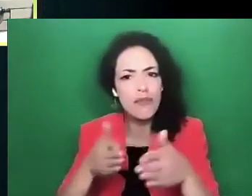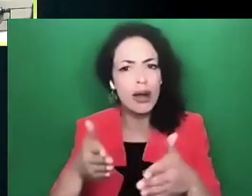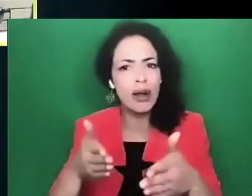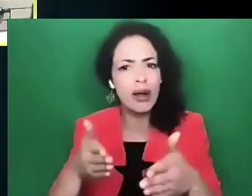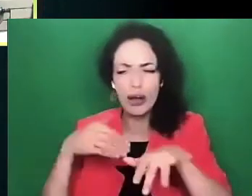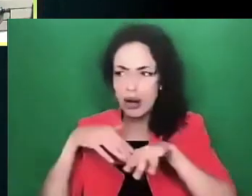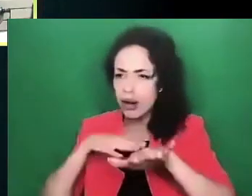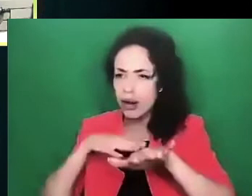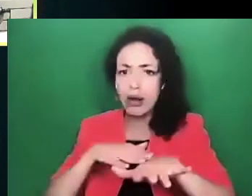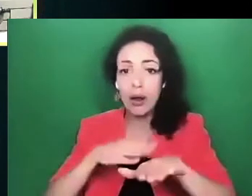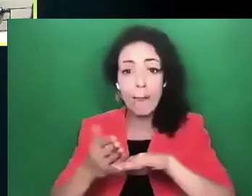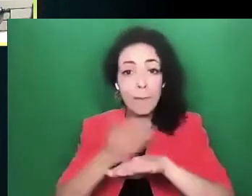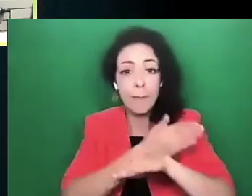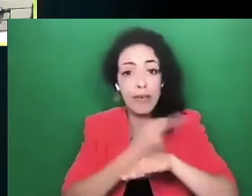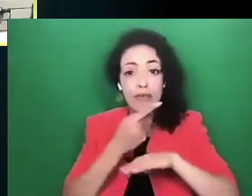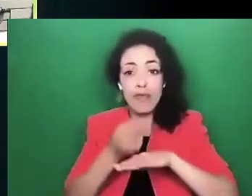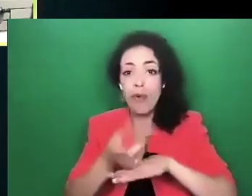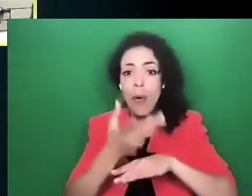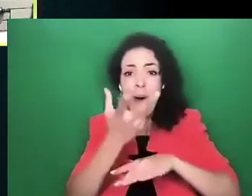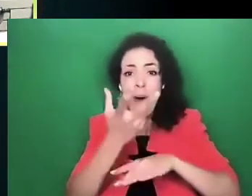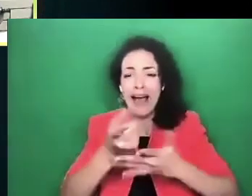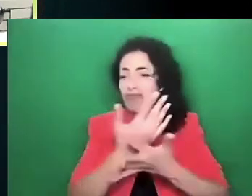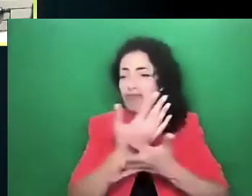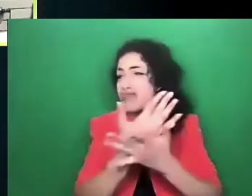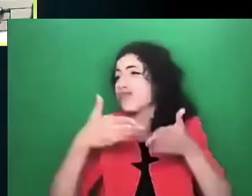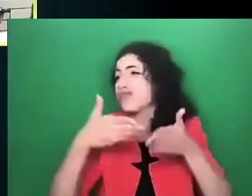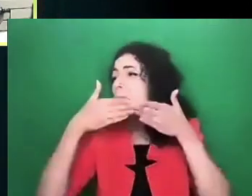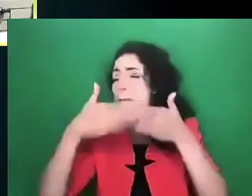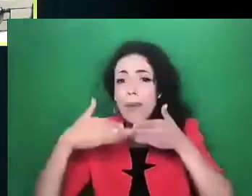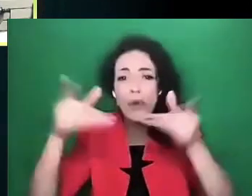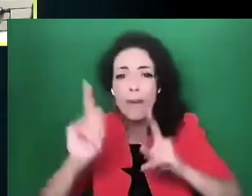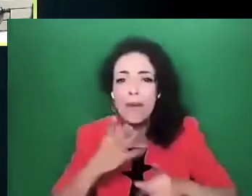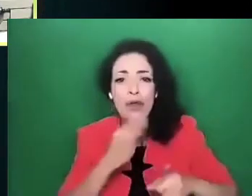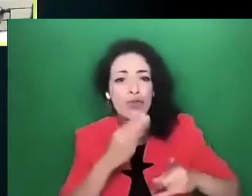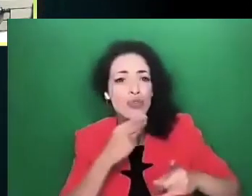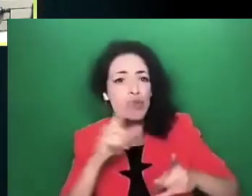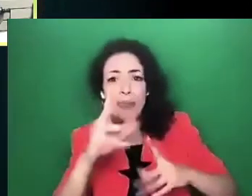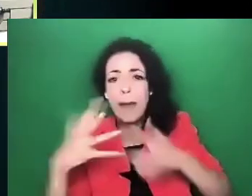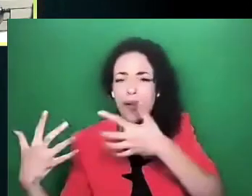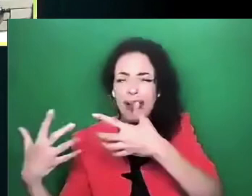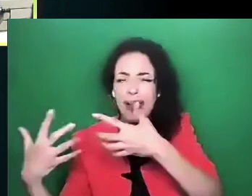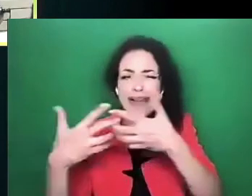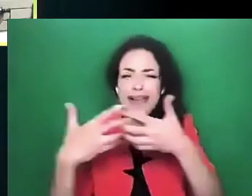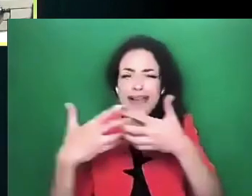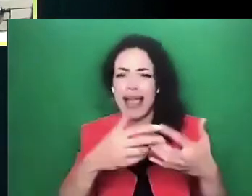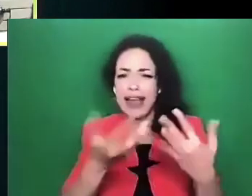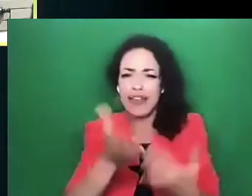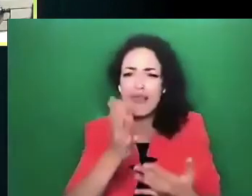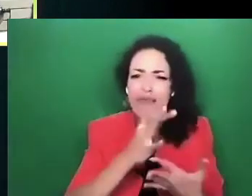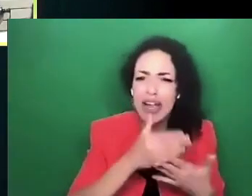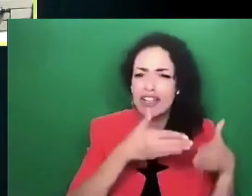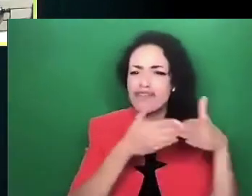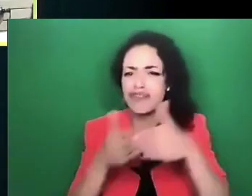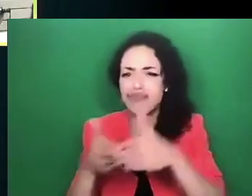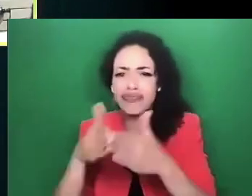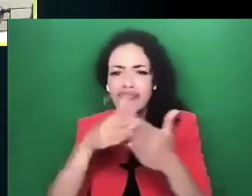with boats, with trade, with movement, with engagement, with the products of the rural communities. And, when